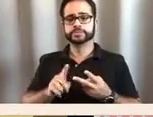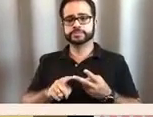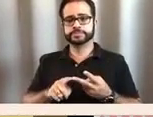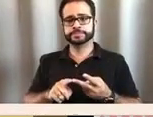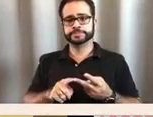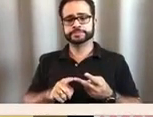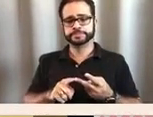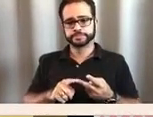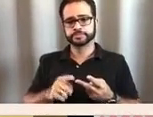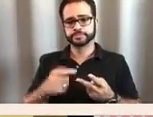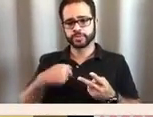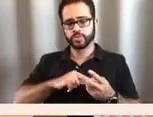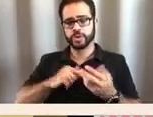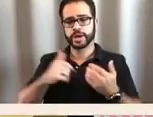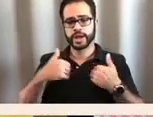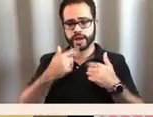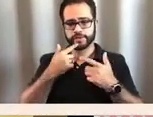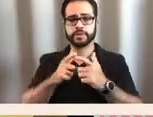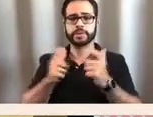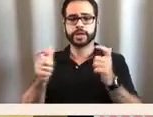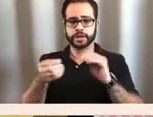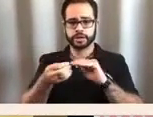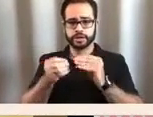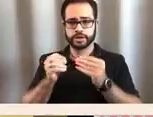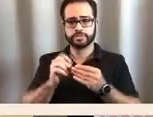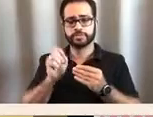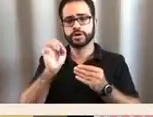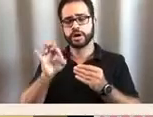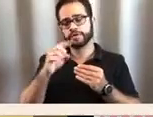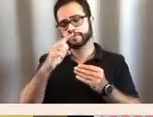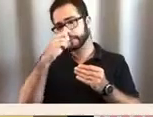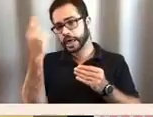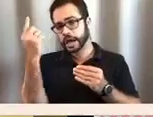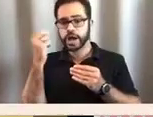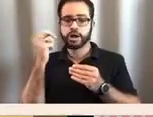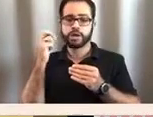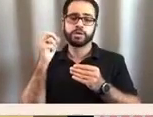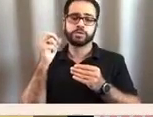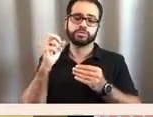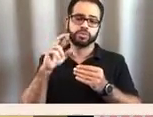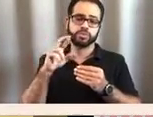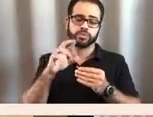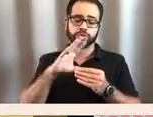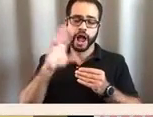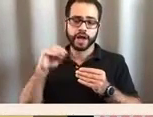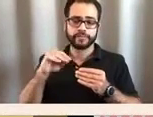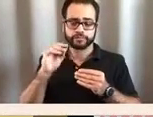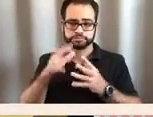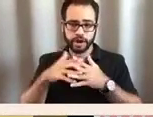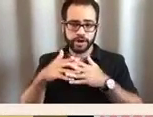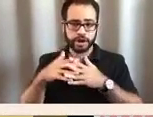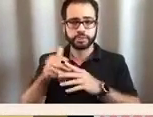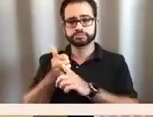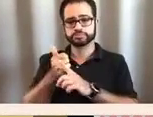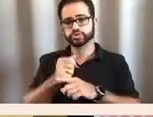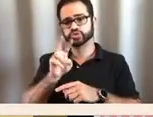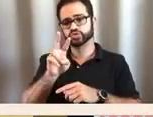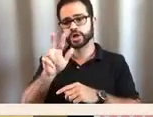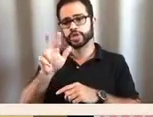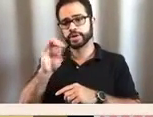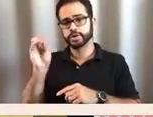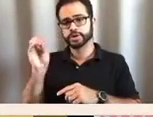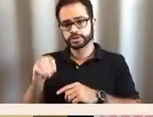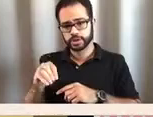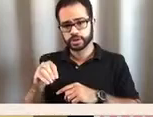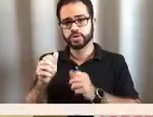And then we have a large number of Black or African Americans who are 23%,